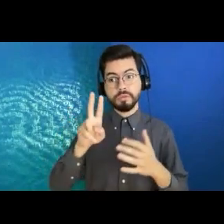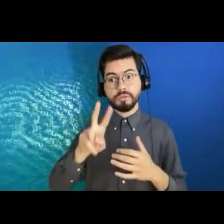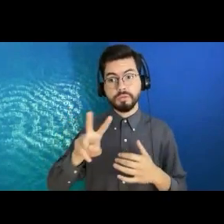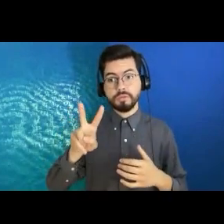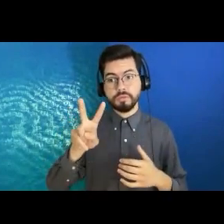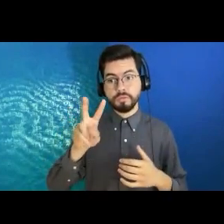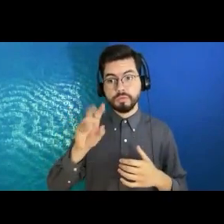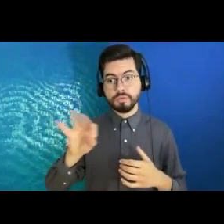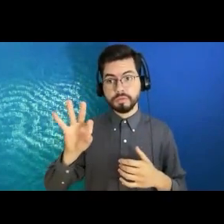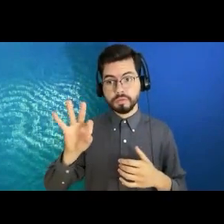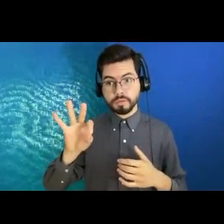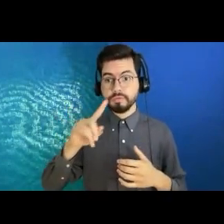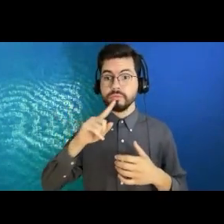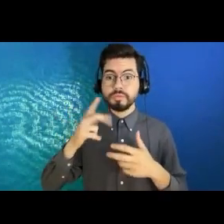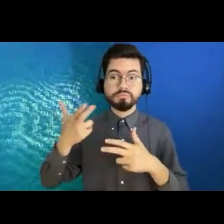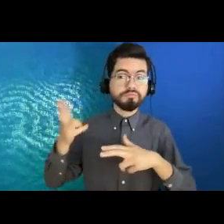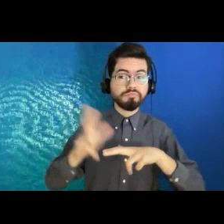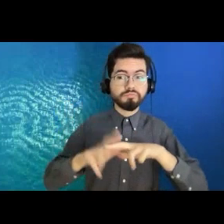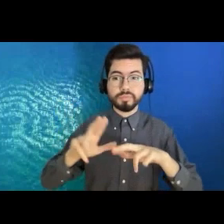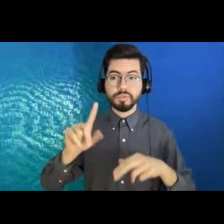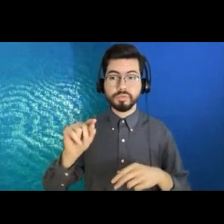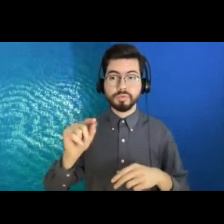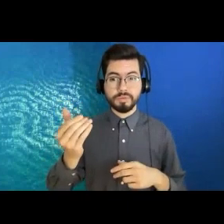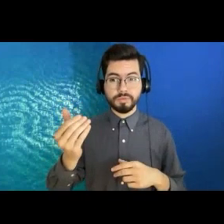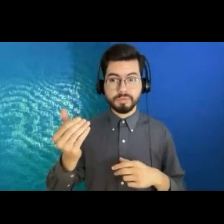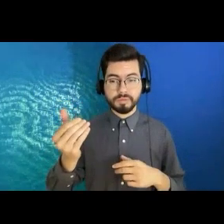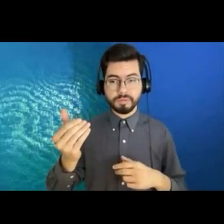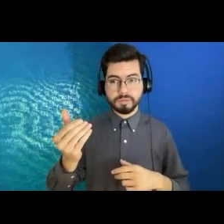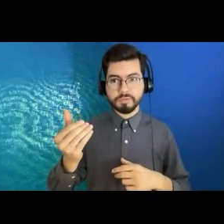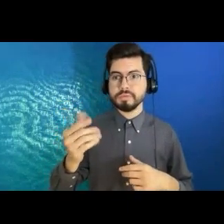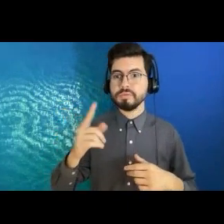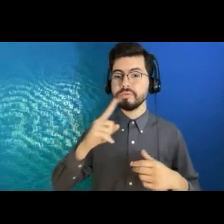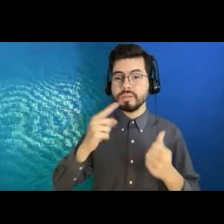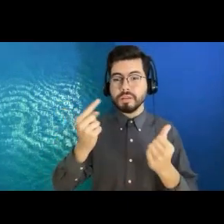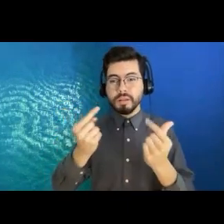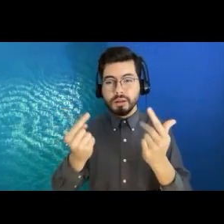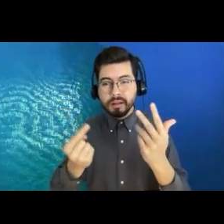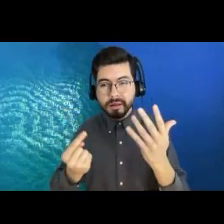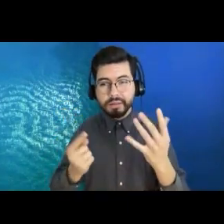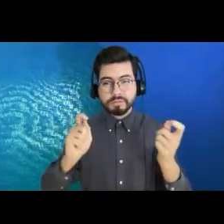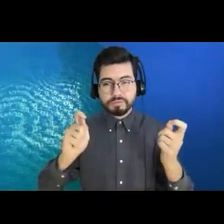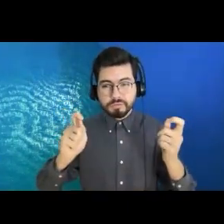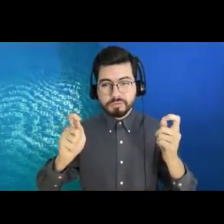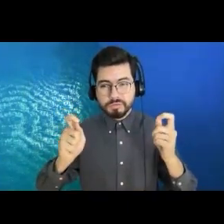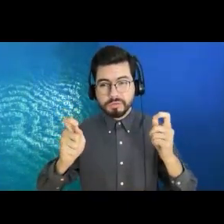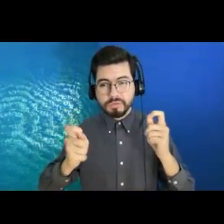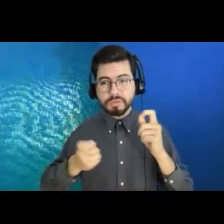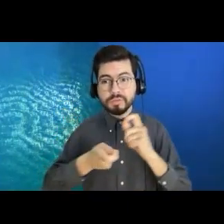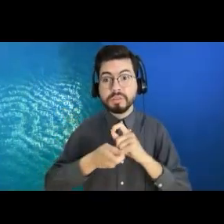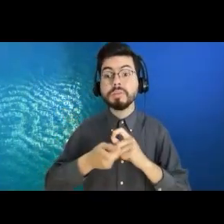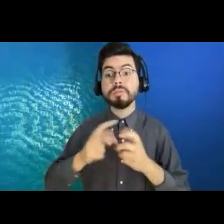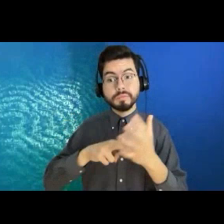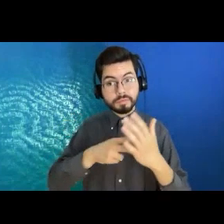really ramped up by 2015. So all of these things changed. So we litigated against